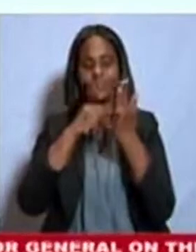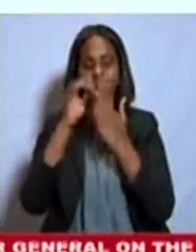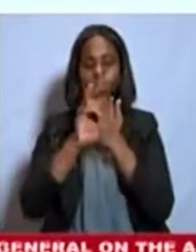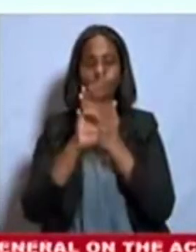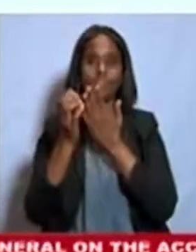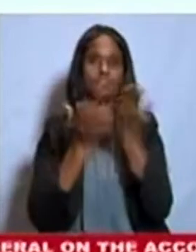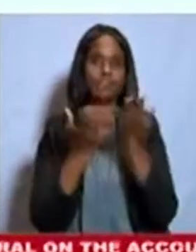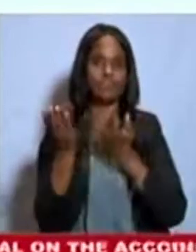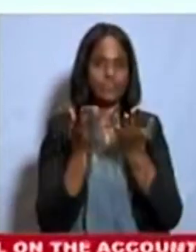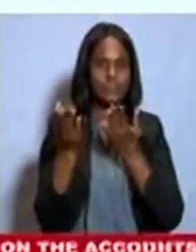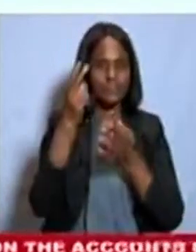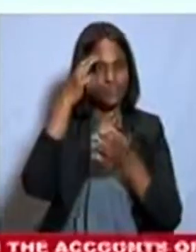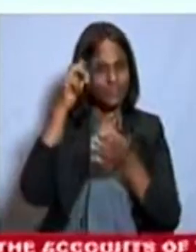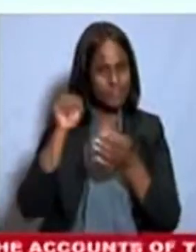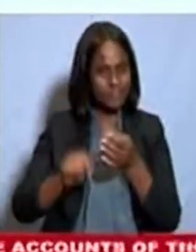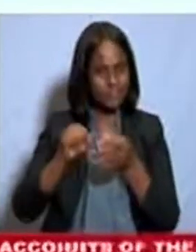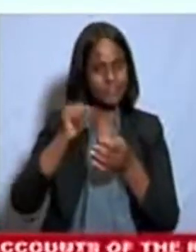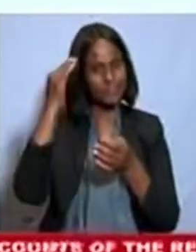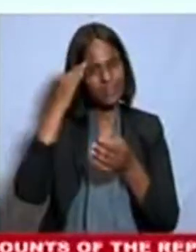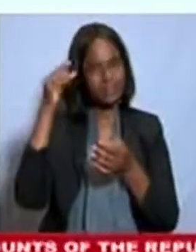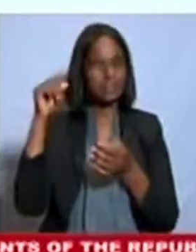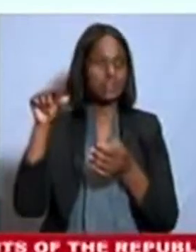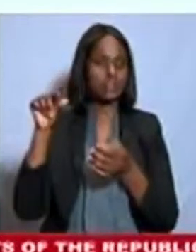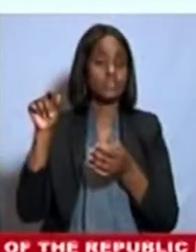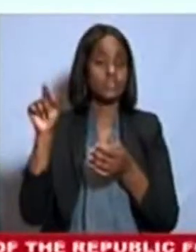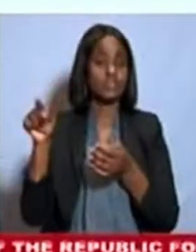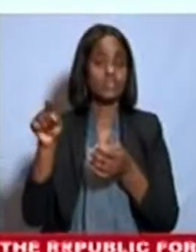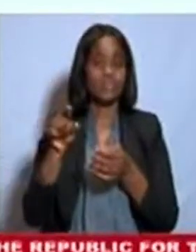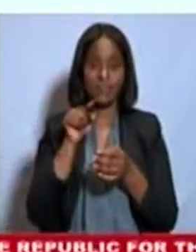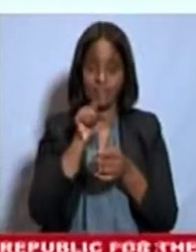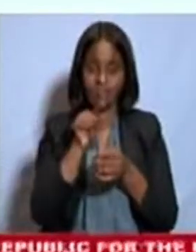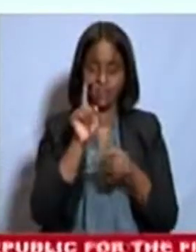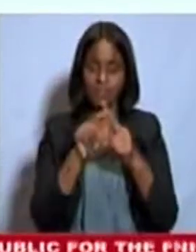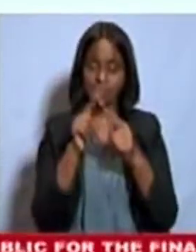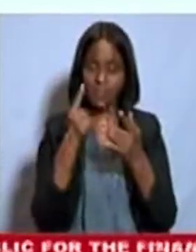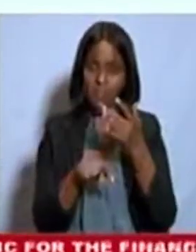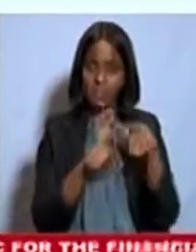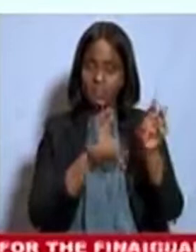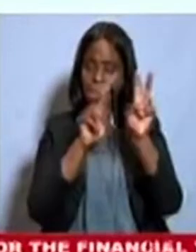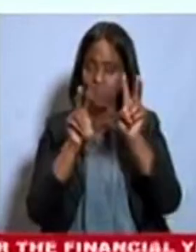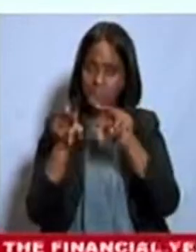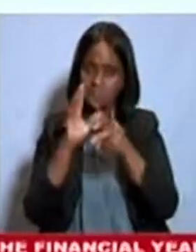security services at the Ministry headquarters. It was, however,